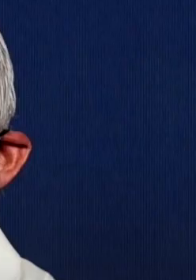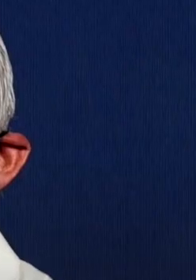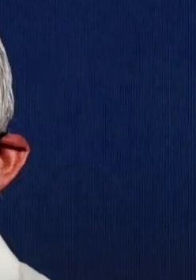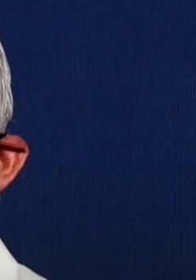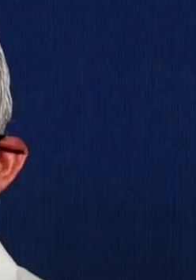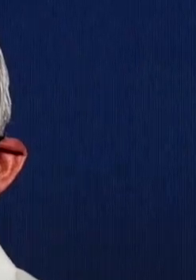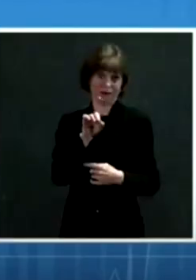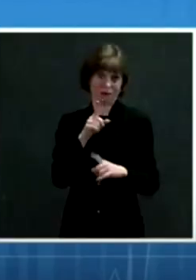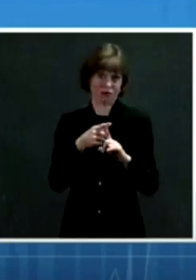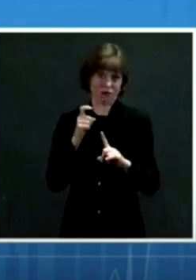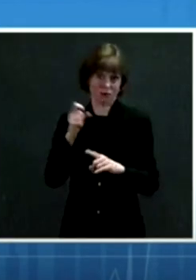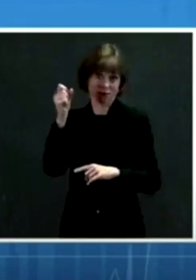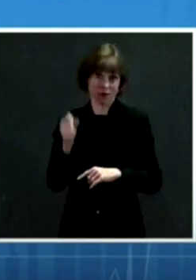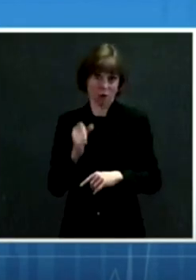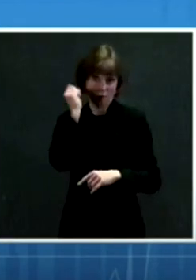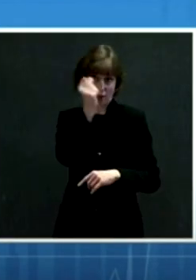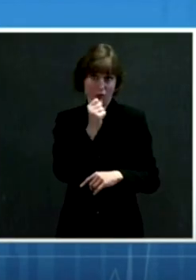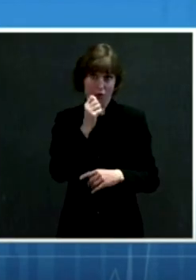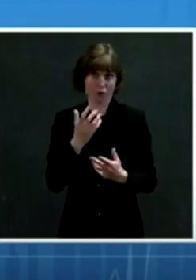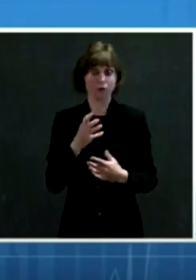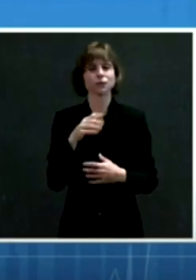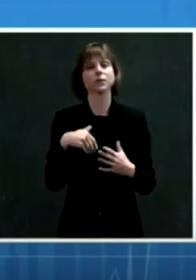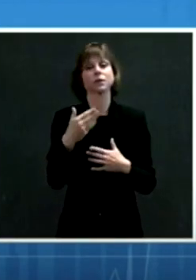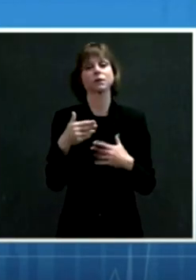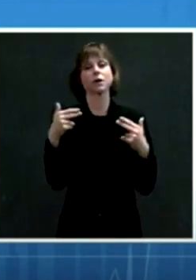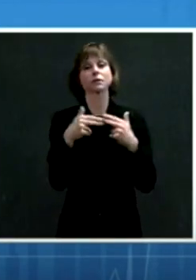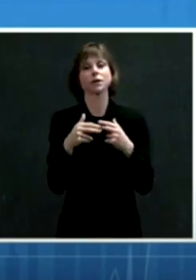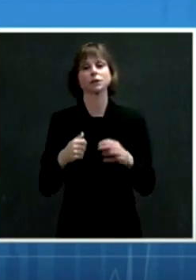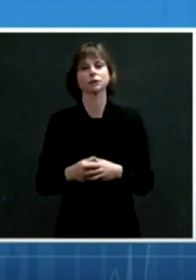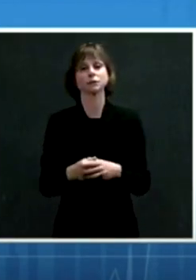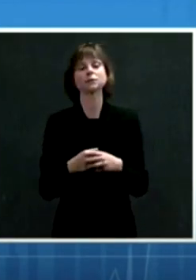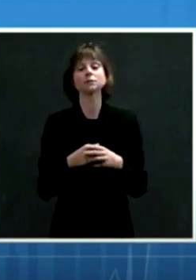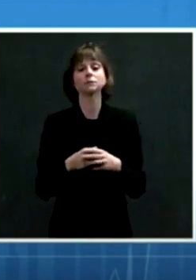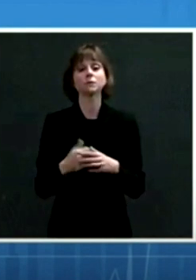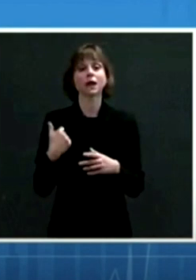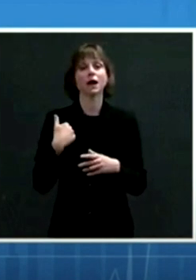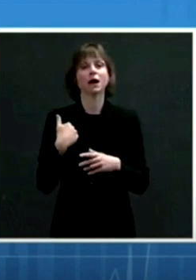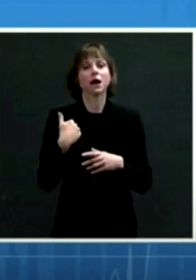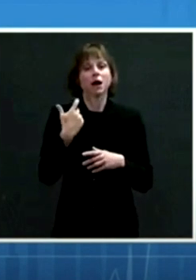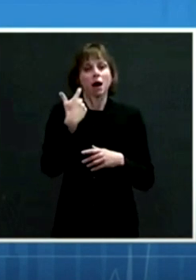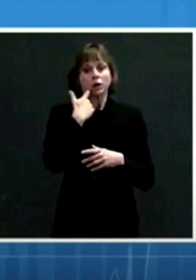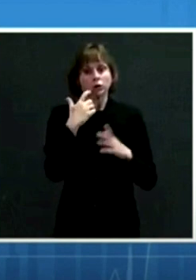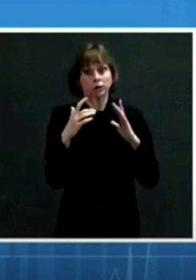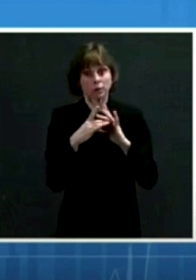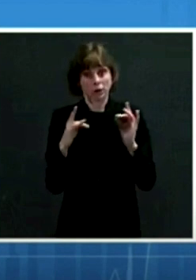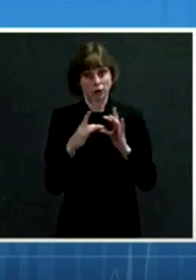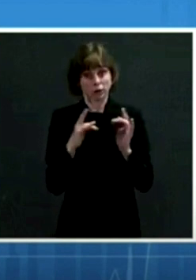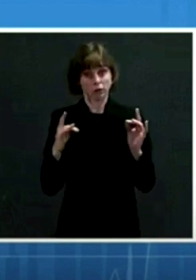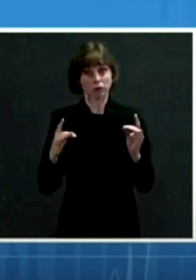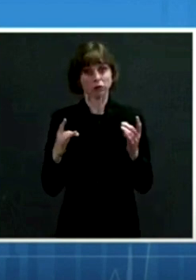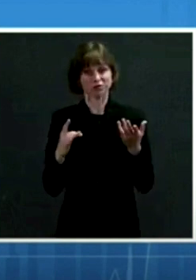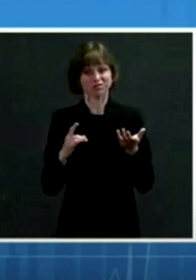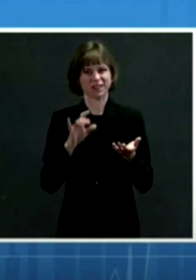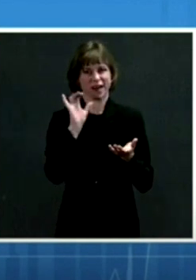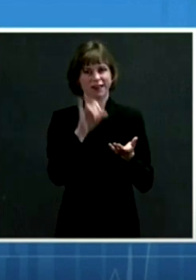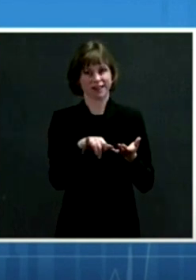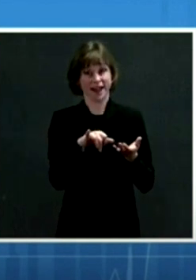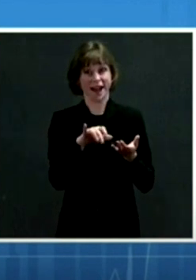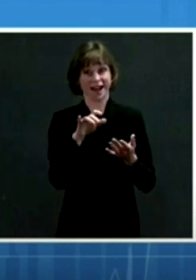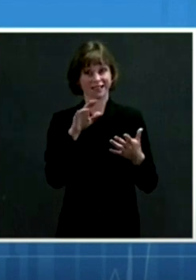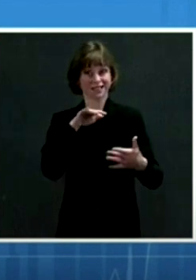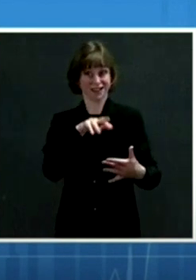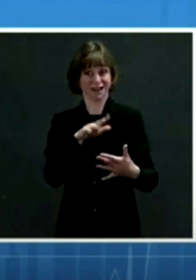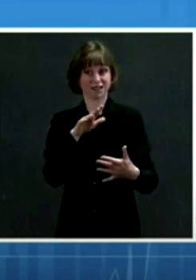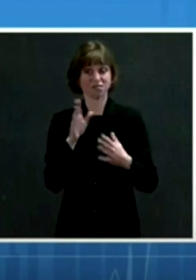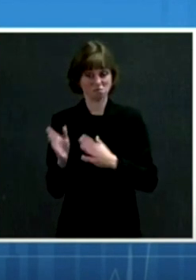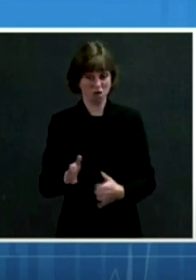being vaccinated. On Wednesday, he discussed various approaches to variants, including Moderna's clinical trial of a third